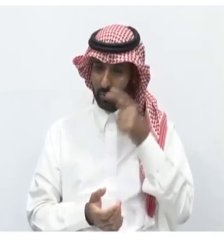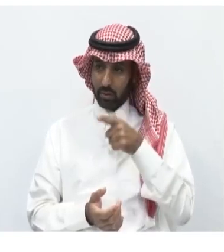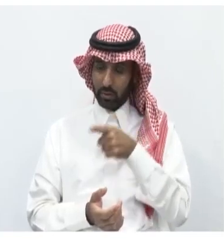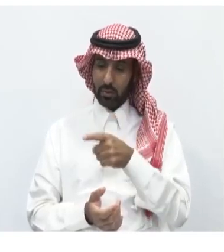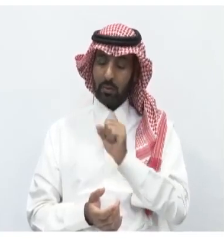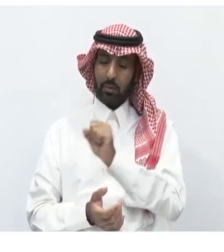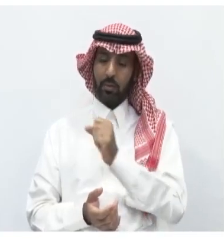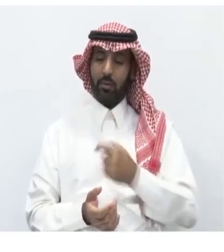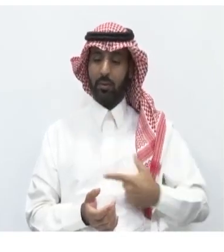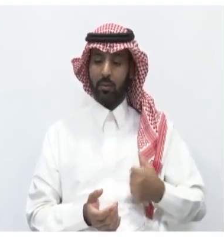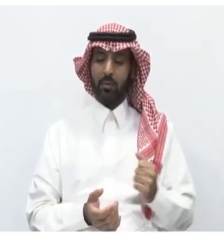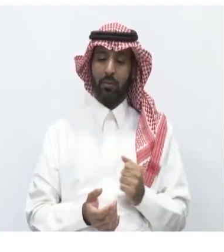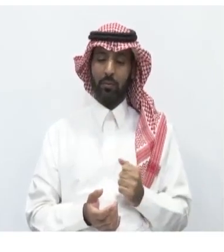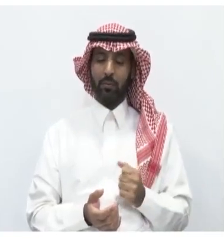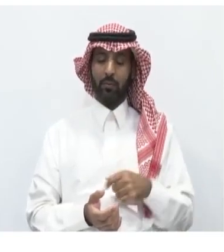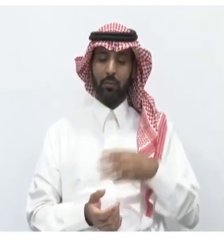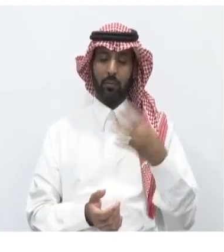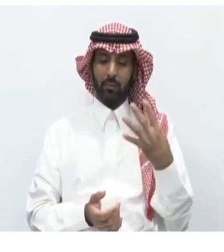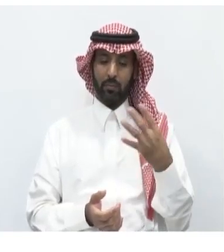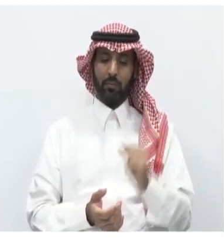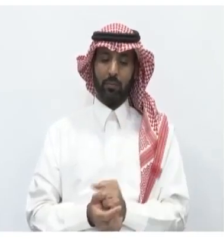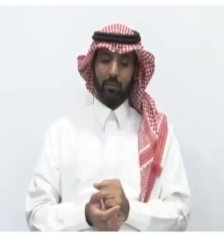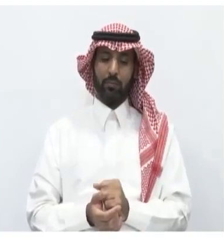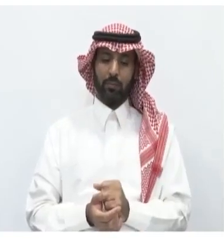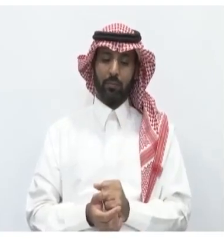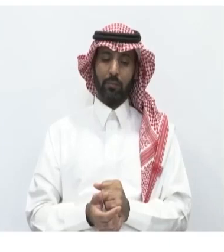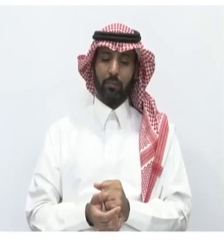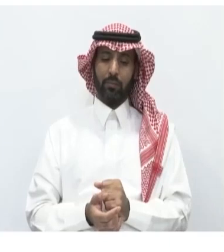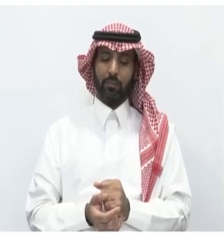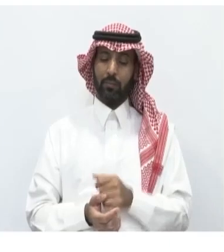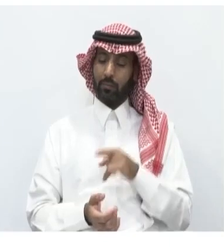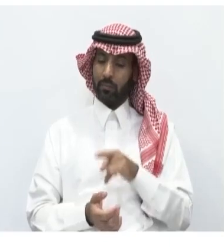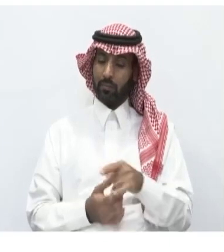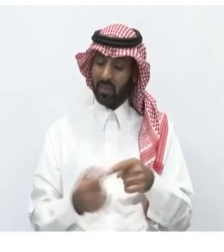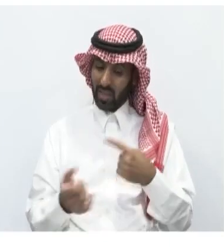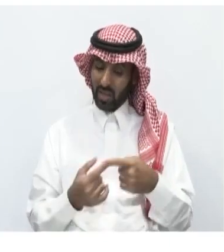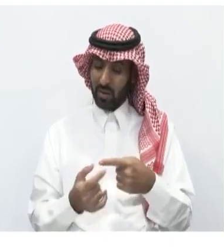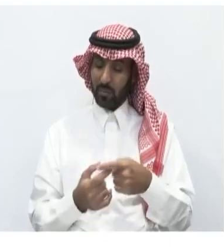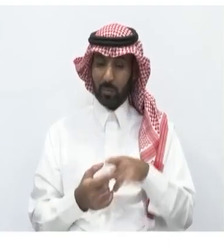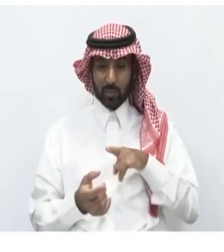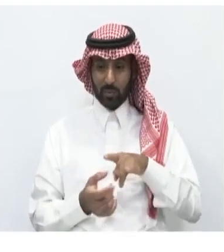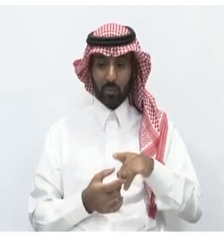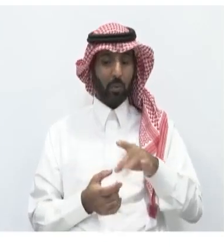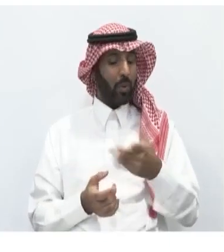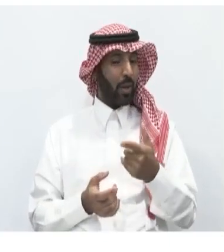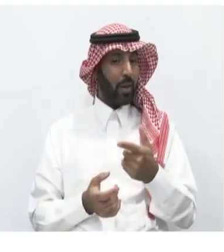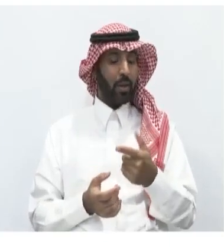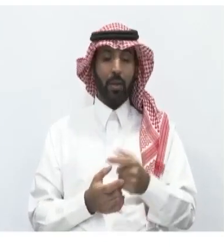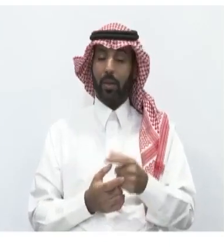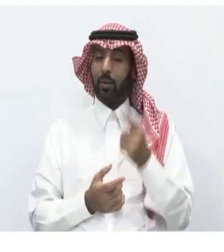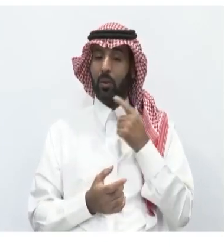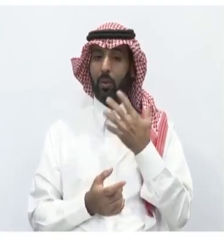four, very goes he to frequently Asia.